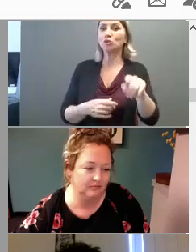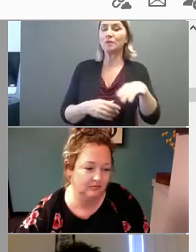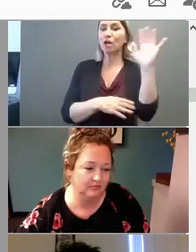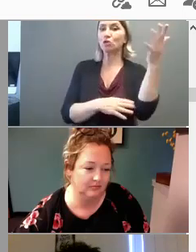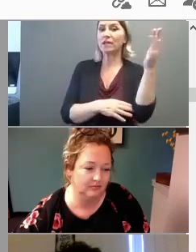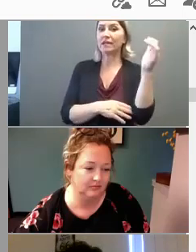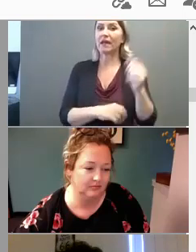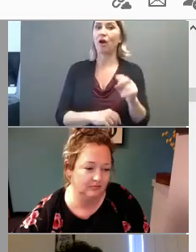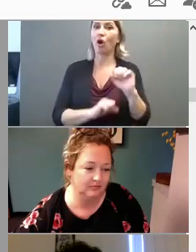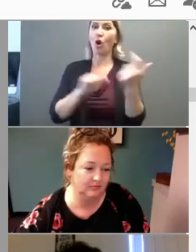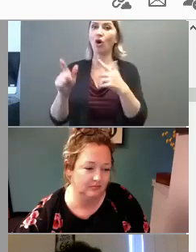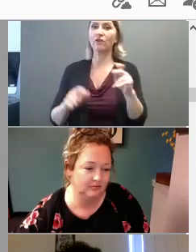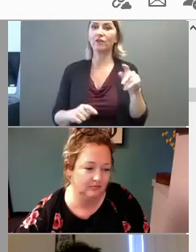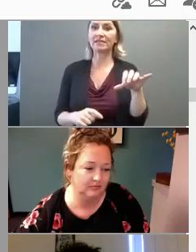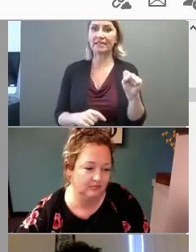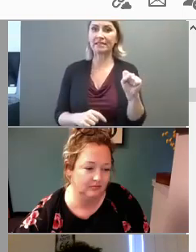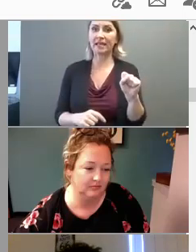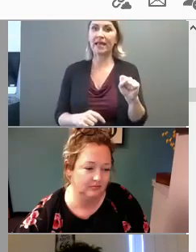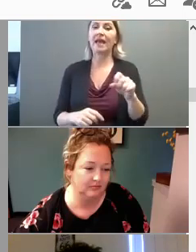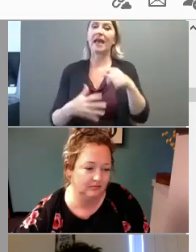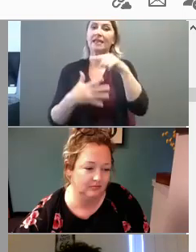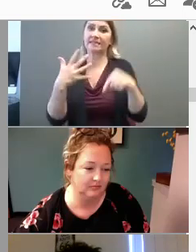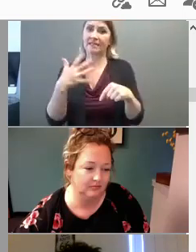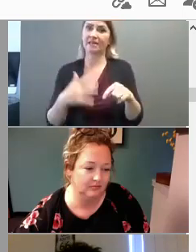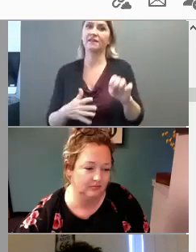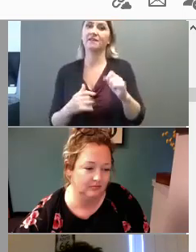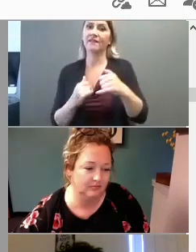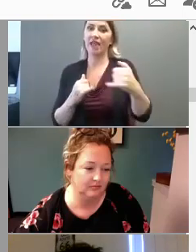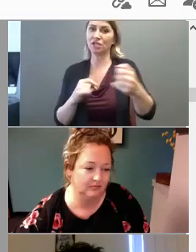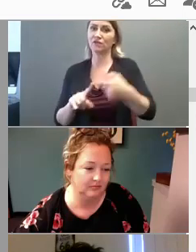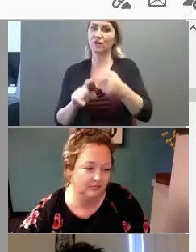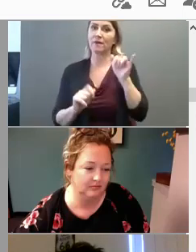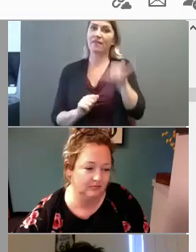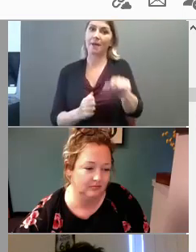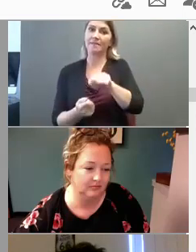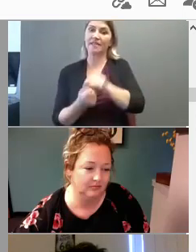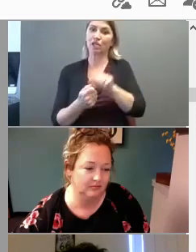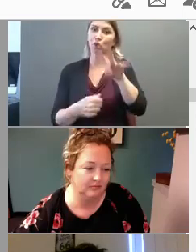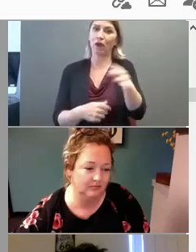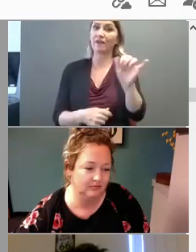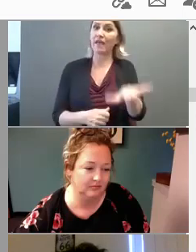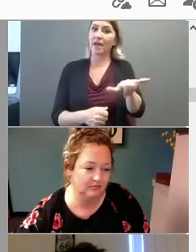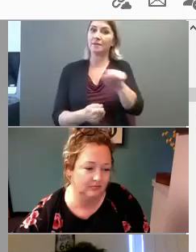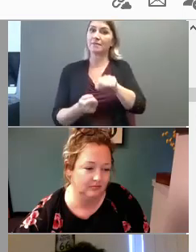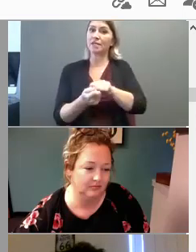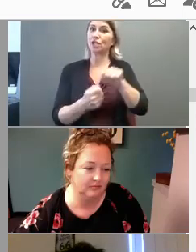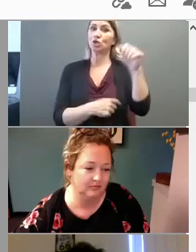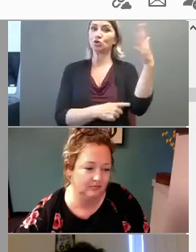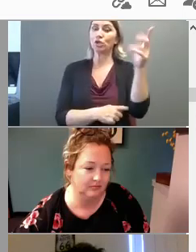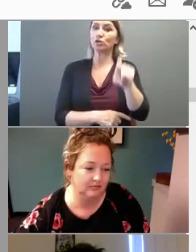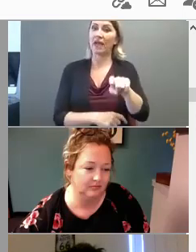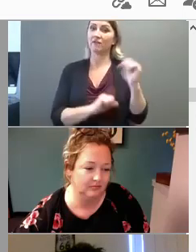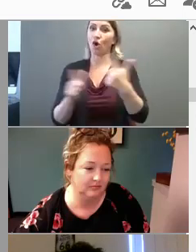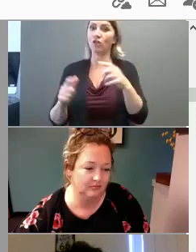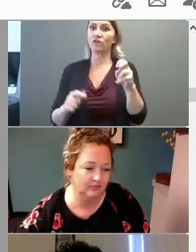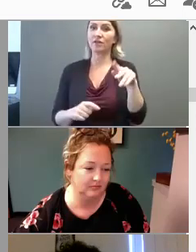the vertices and a set of edges from that particular graph. So this particular tree should contain all the vertices that